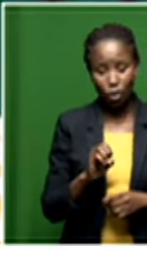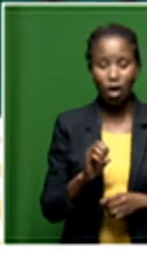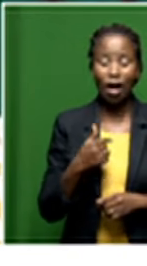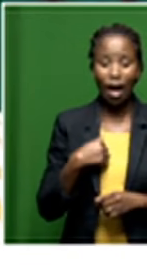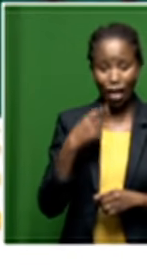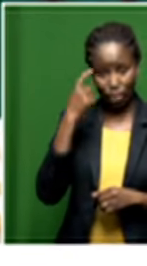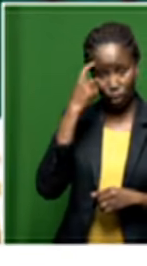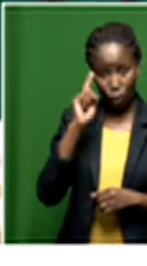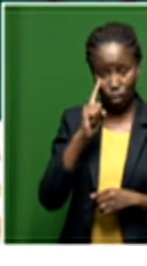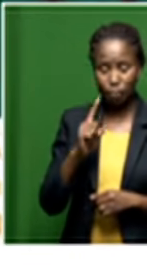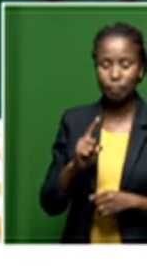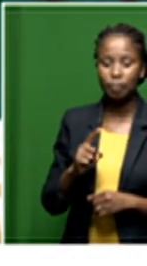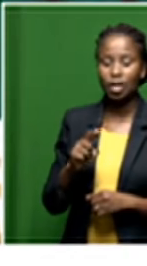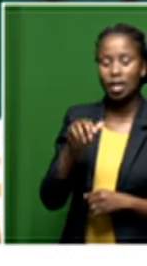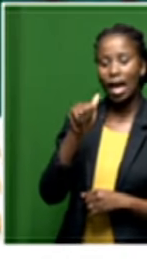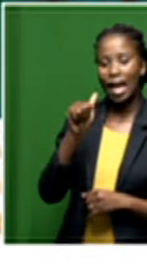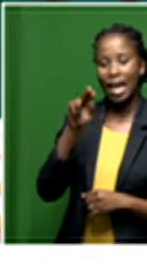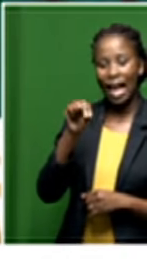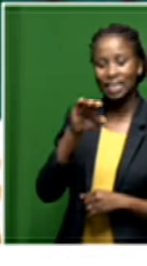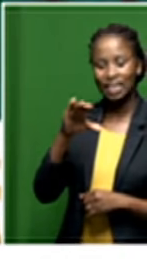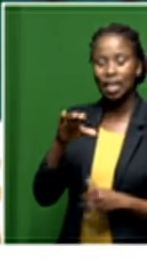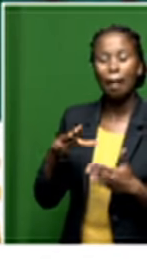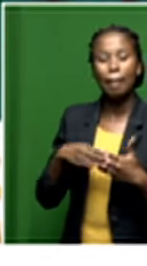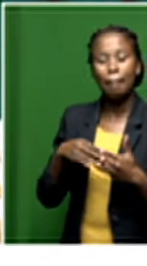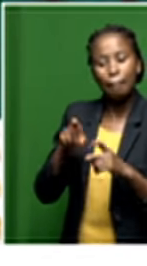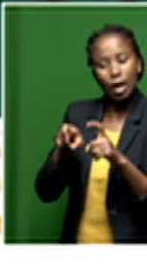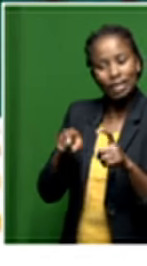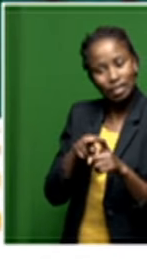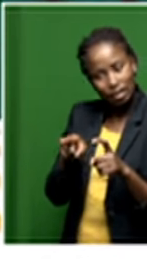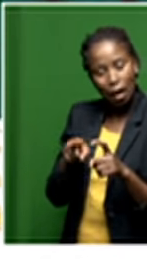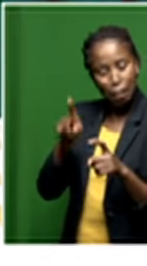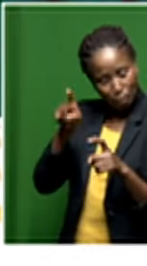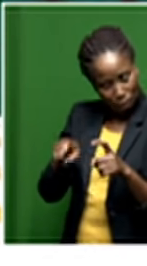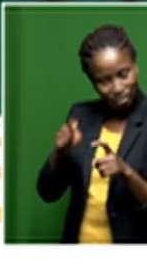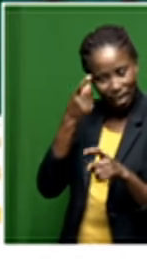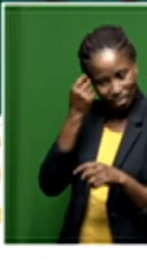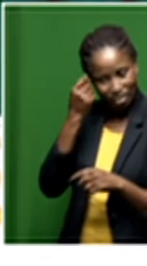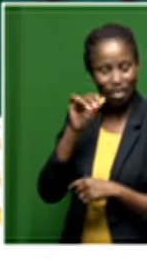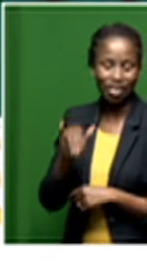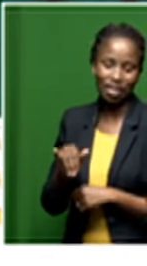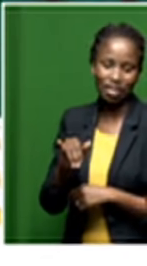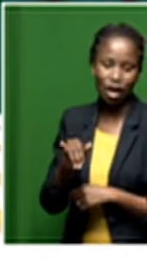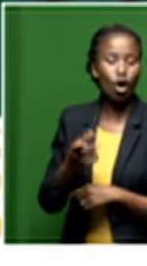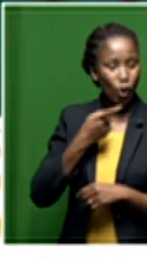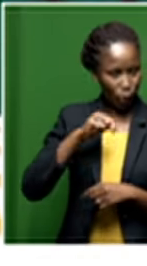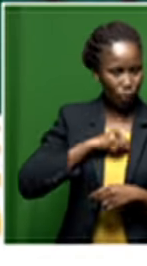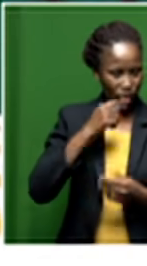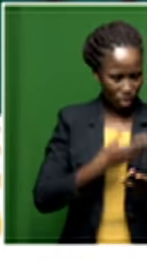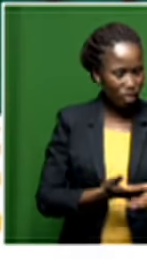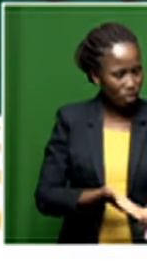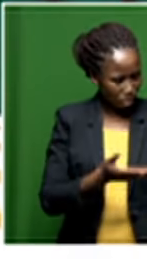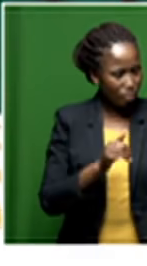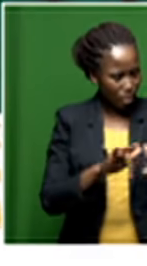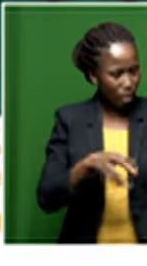really, ANC members should understand that we should allow people to campaign